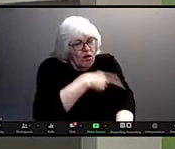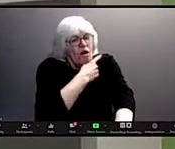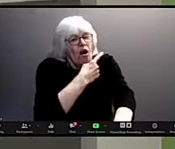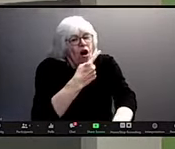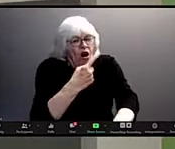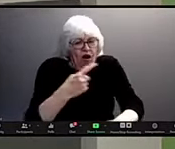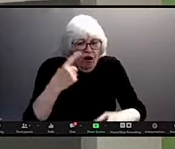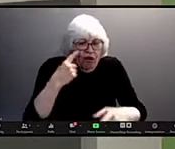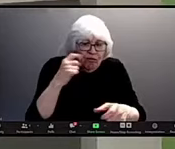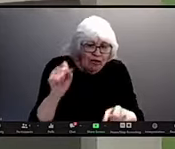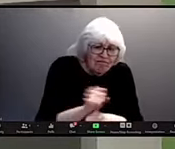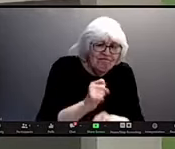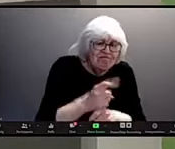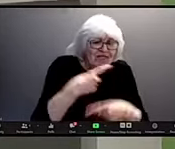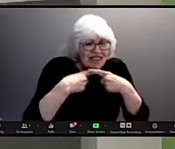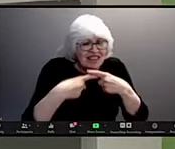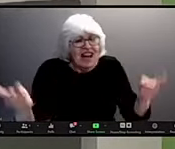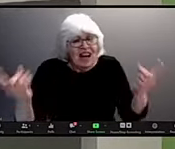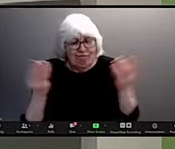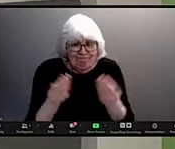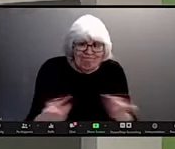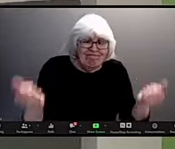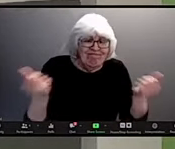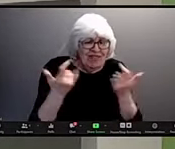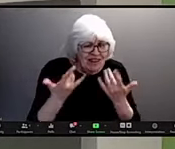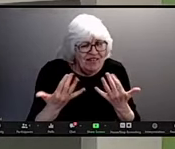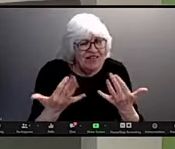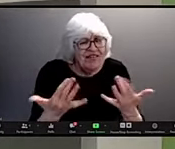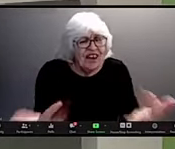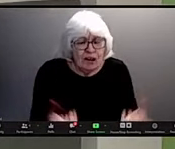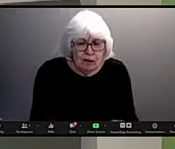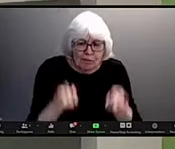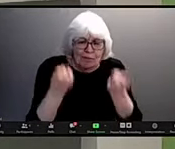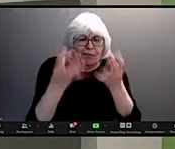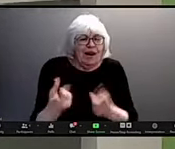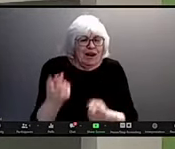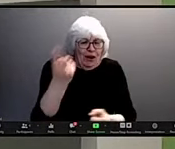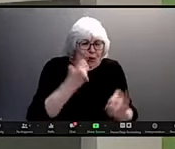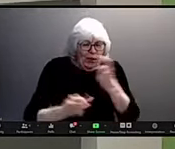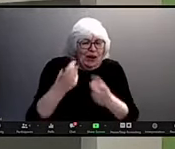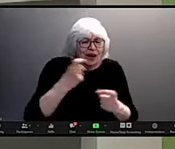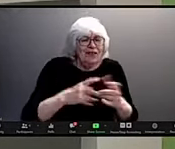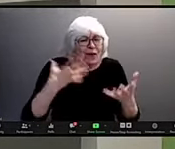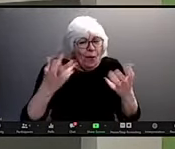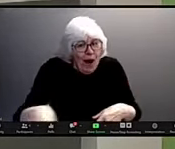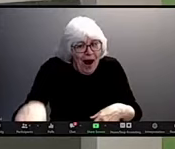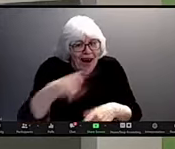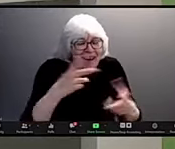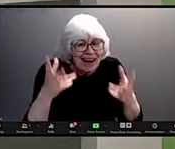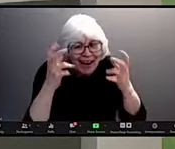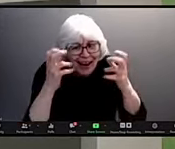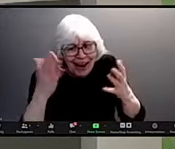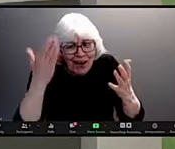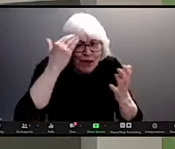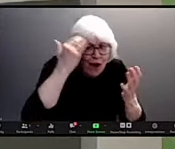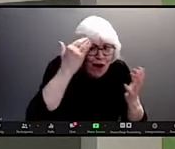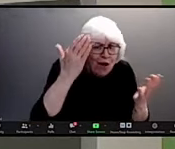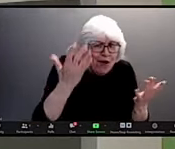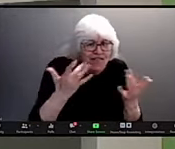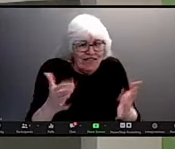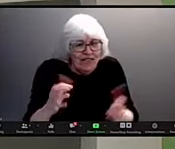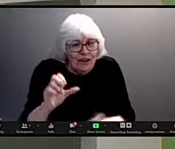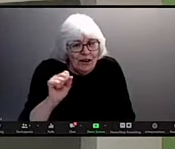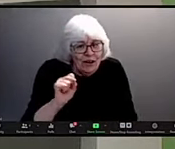questions around that. You know, obviously you've heard the terminology around the fire has been surrounded, the fire is